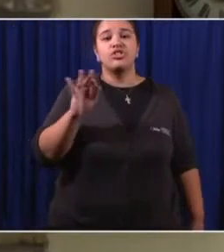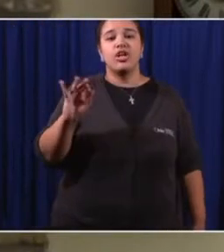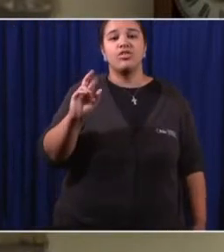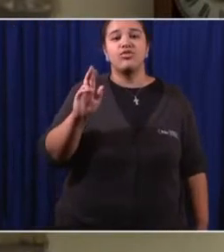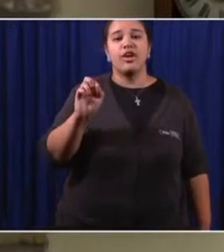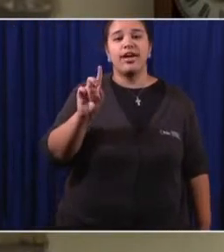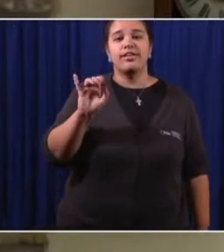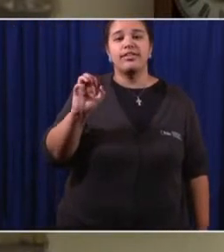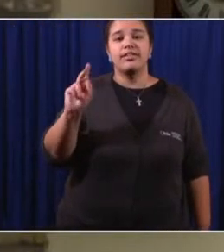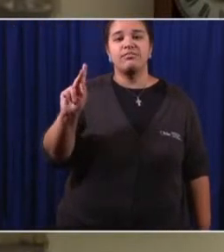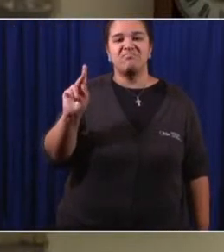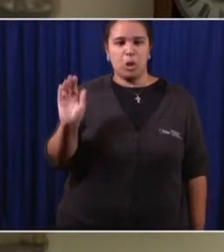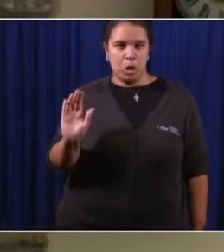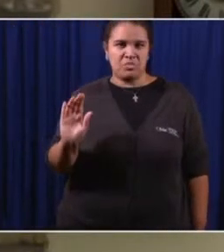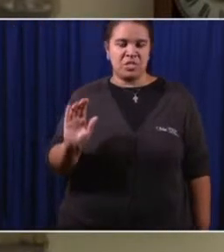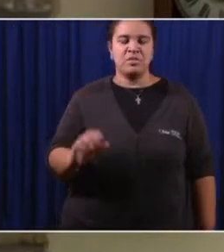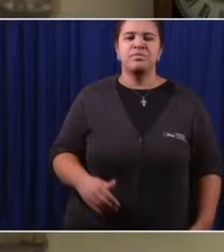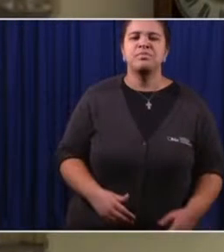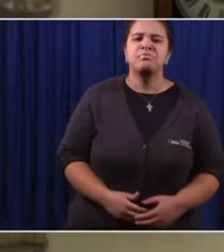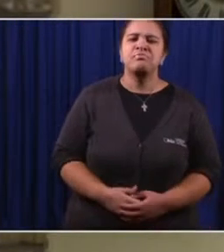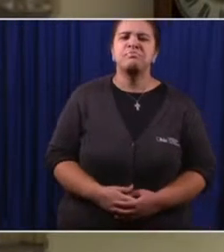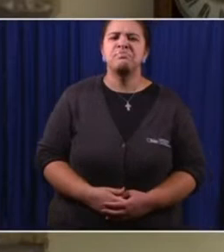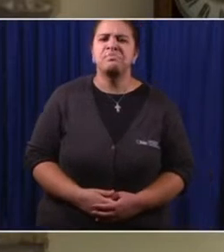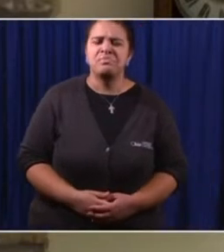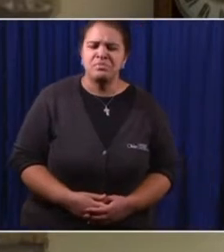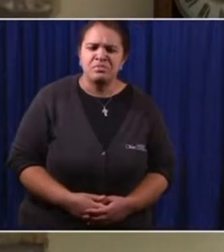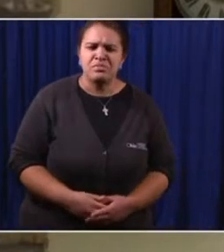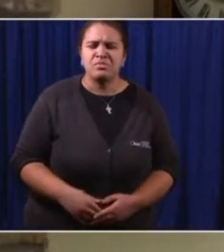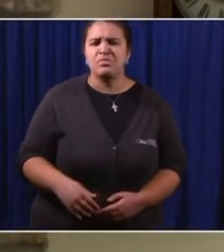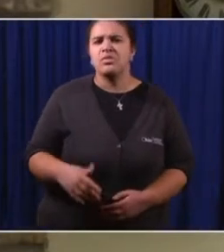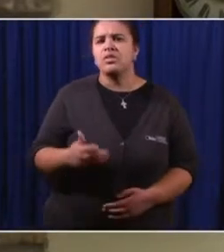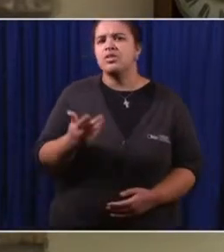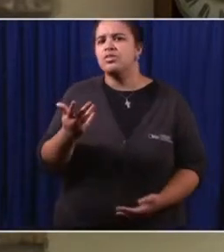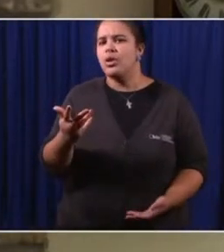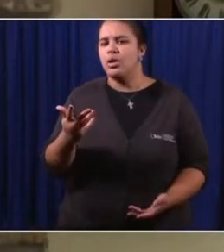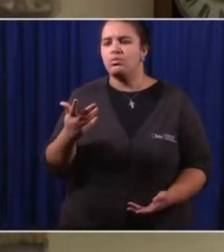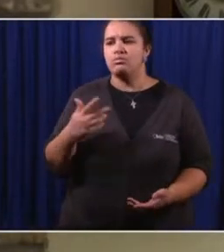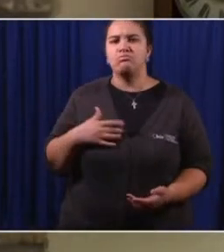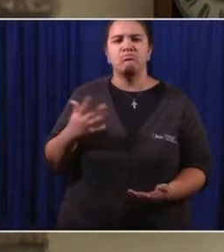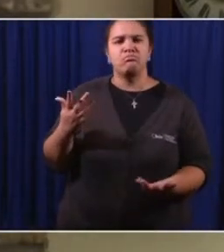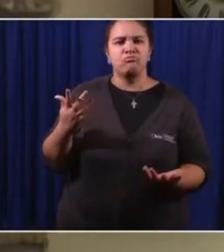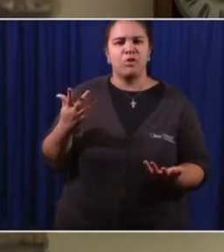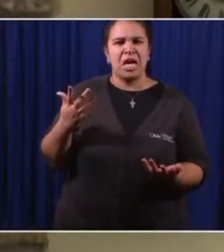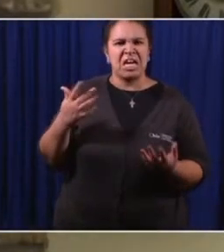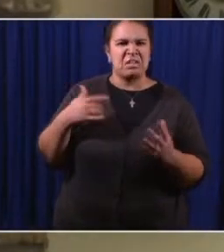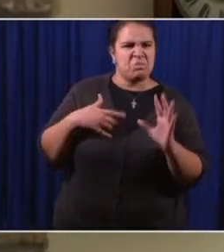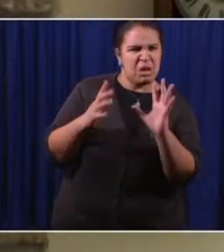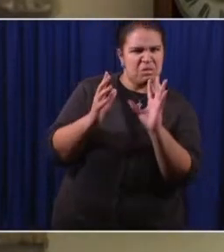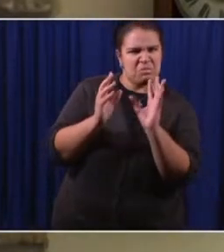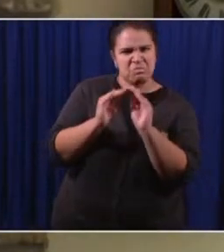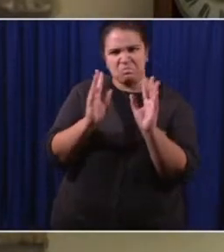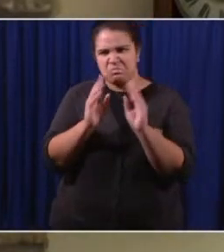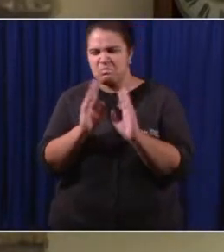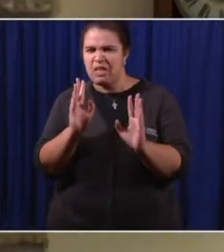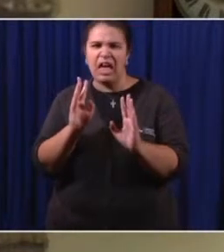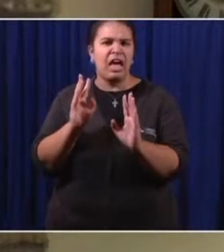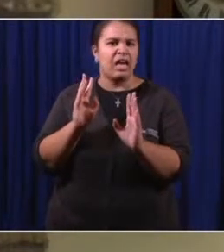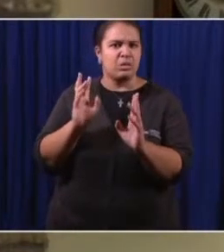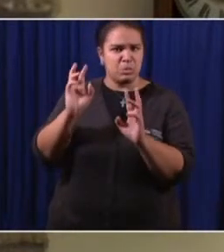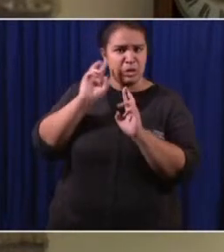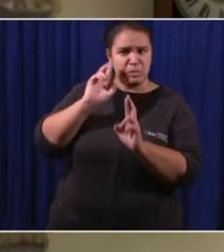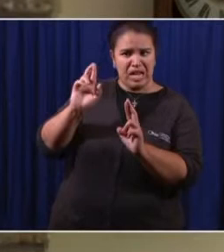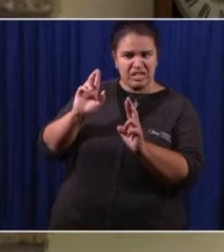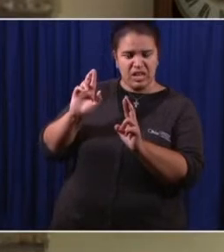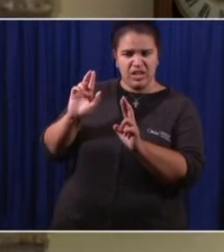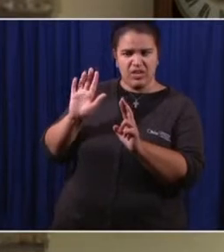that question, and with respect to Anand Shaw who spoke earlier, it seemed to be a bit of a rosy picture for Ohio